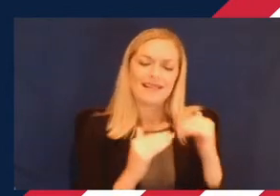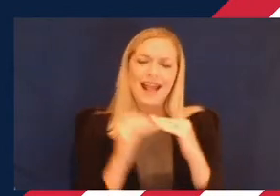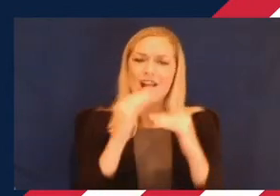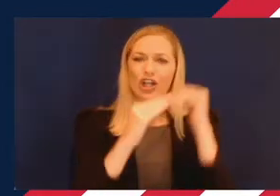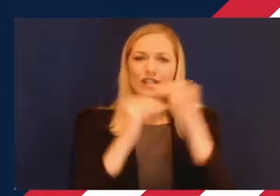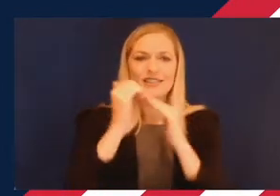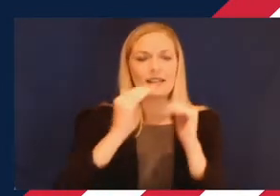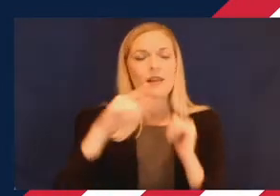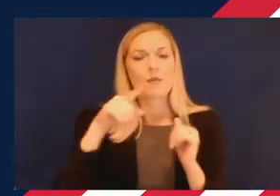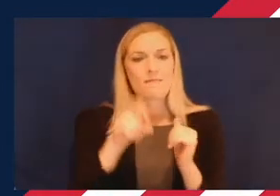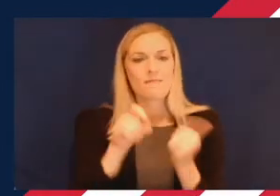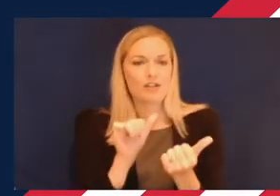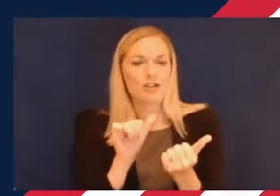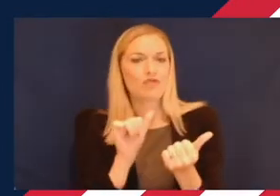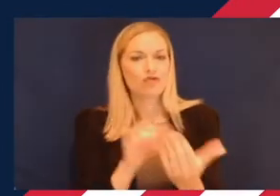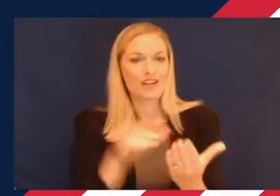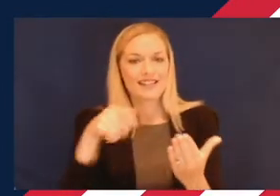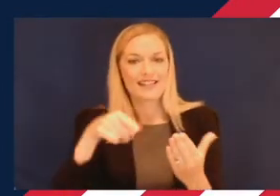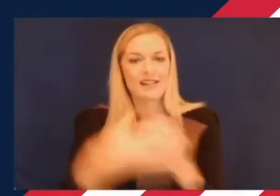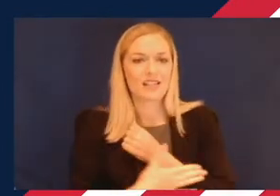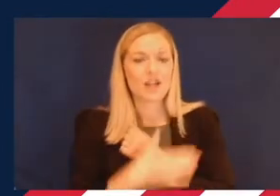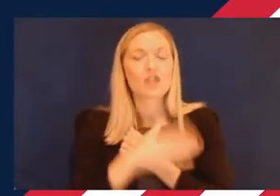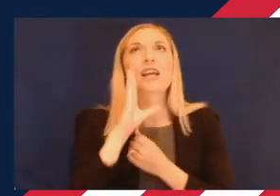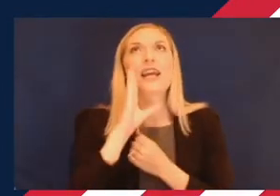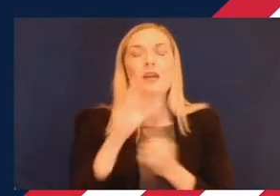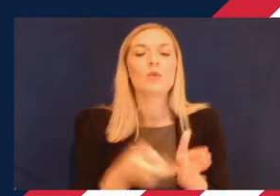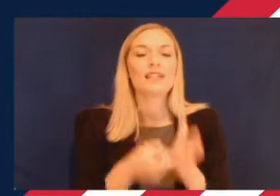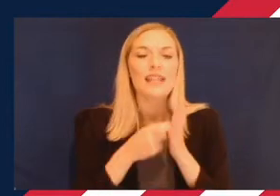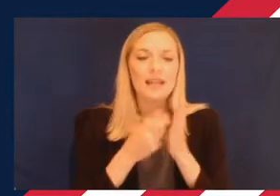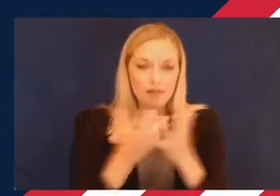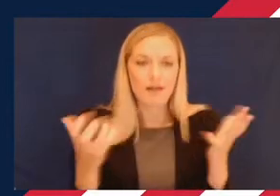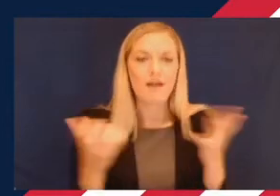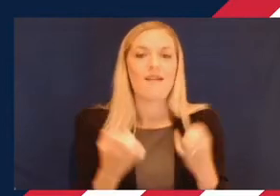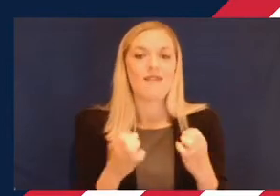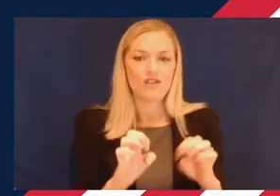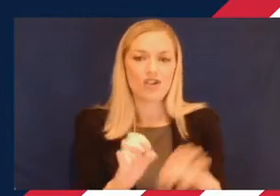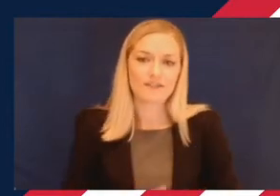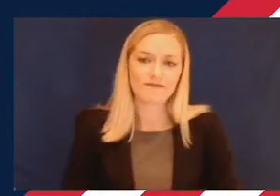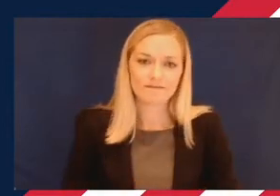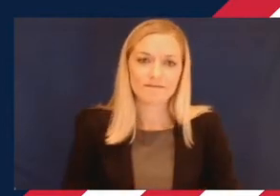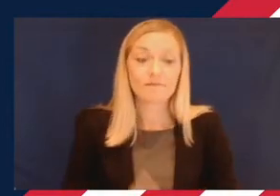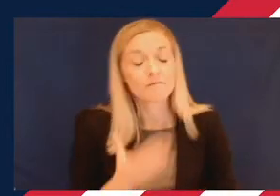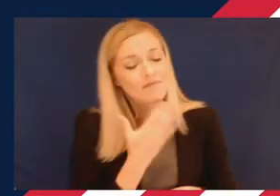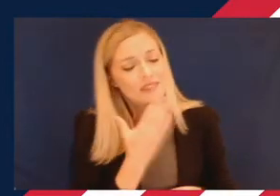it's going to take a massive effort. Thank you very much.